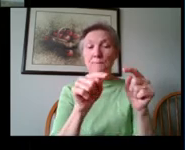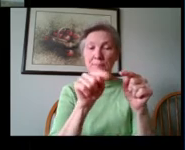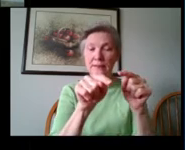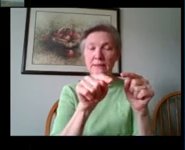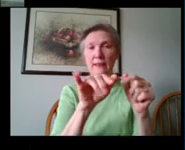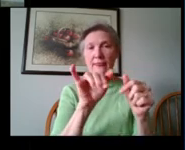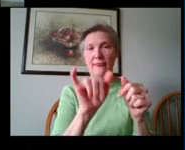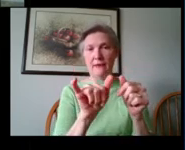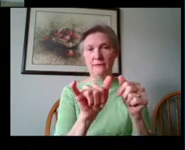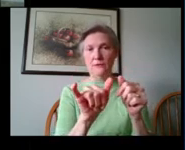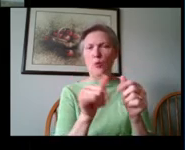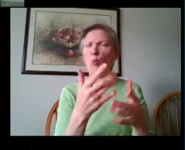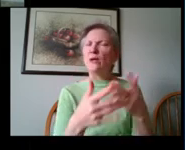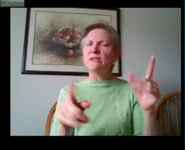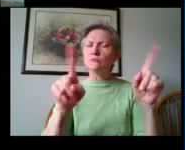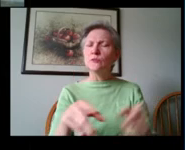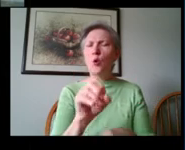pair?